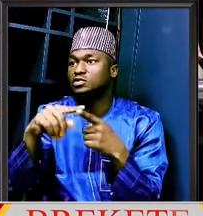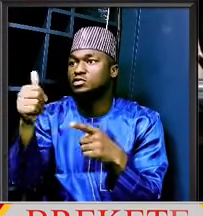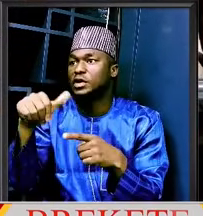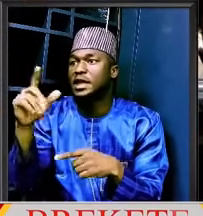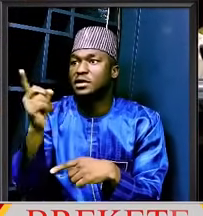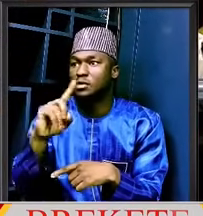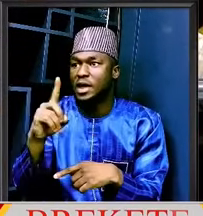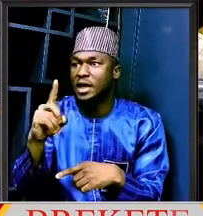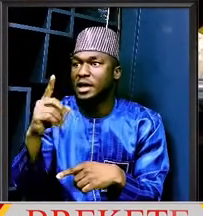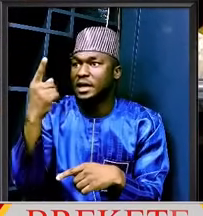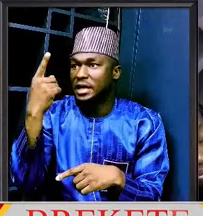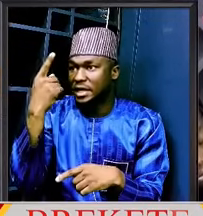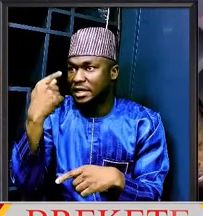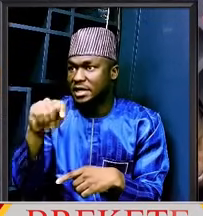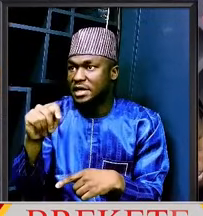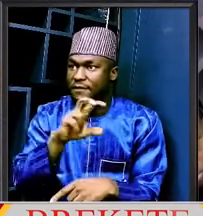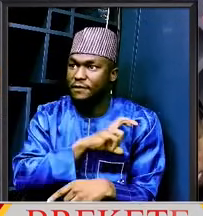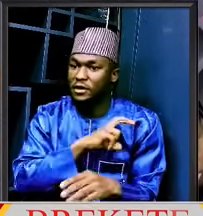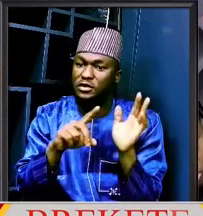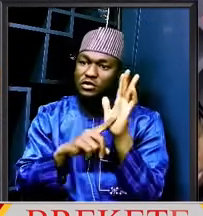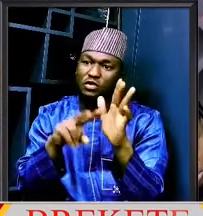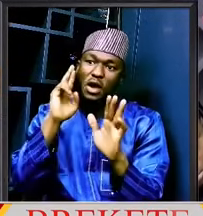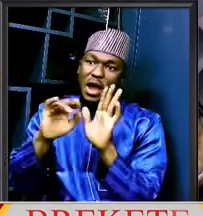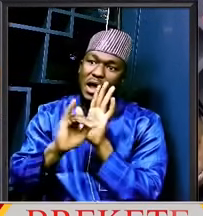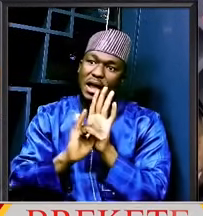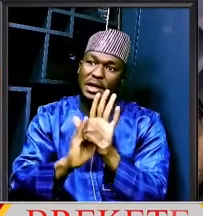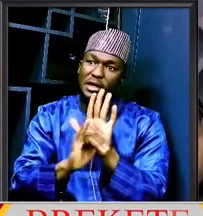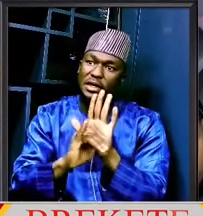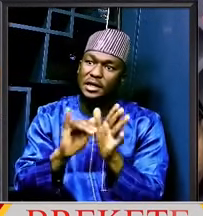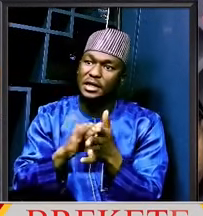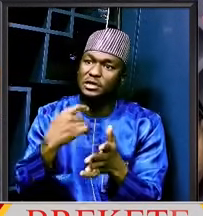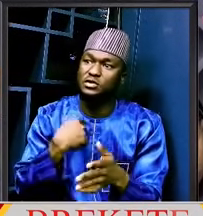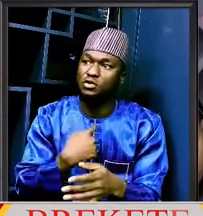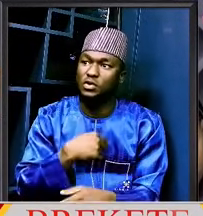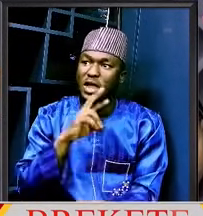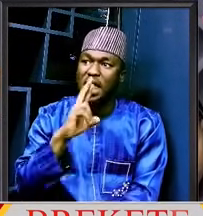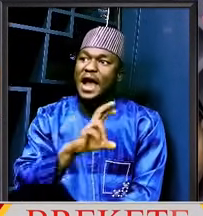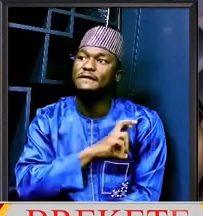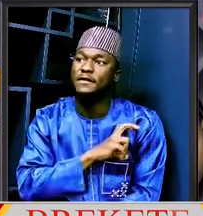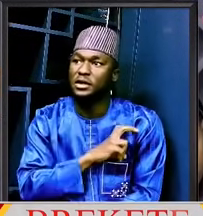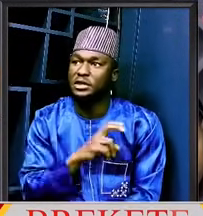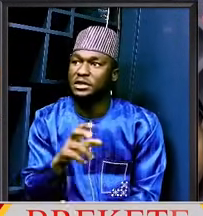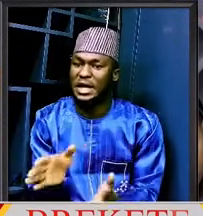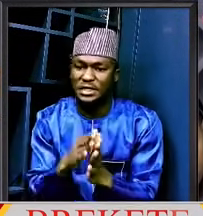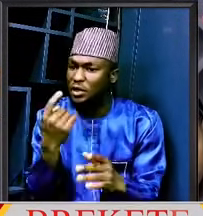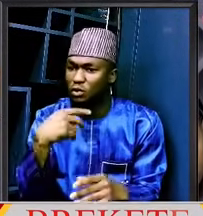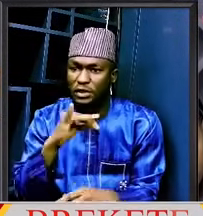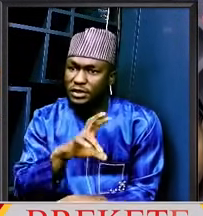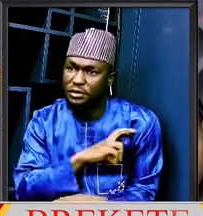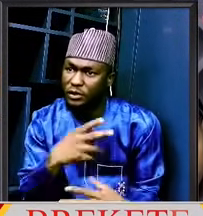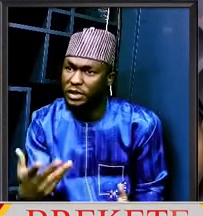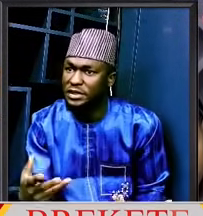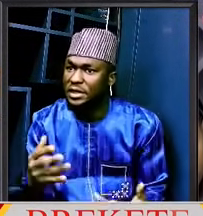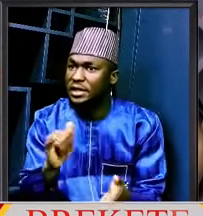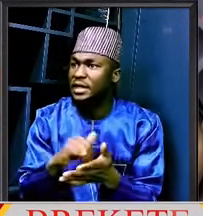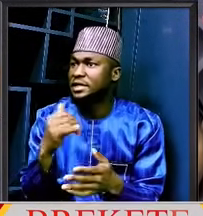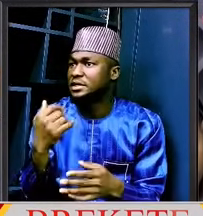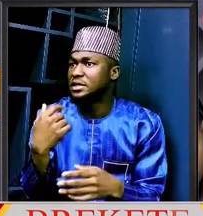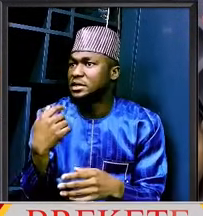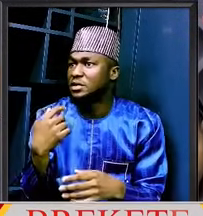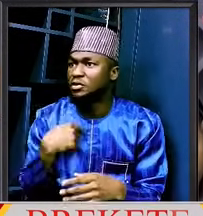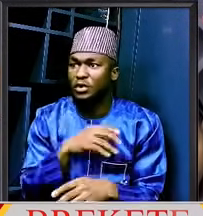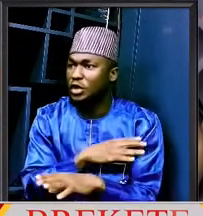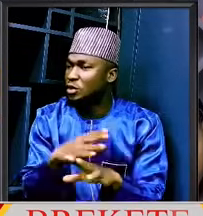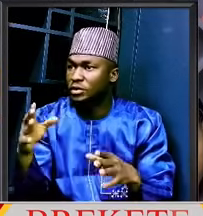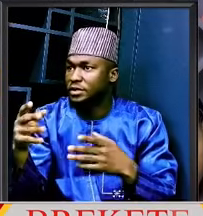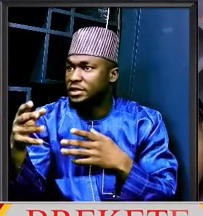one of them, even removed her ID card and showed that, see, we are police. They said that, who is police? That to hell with police.